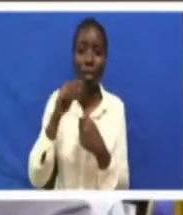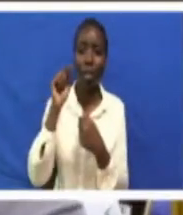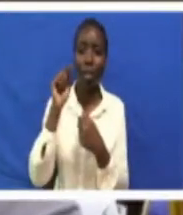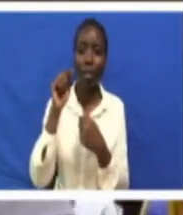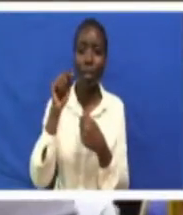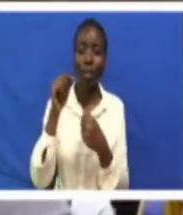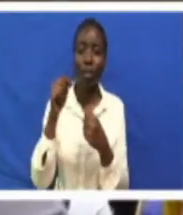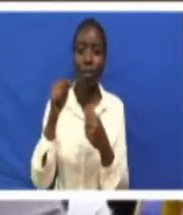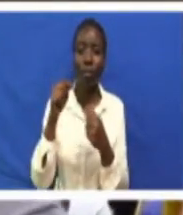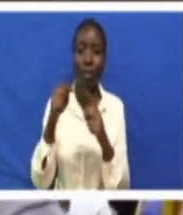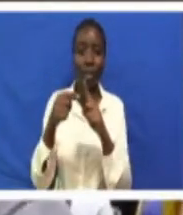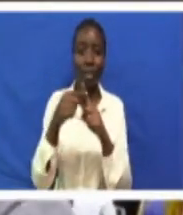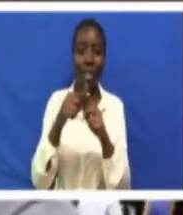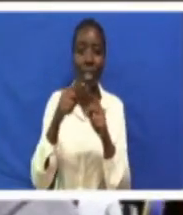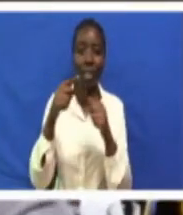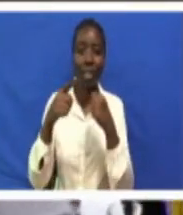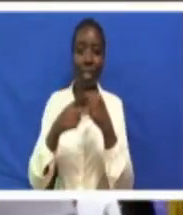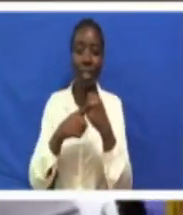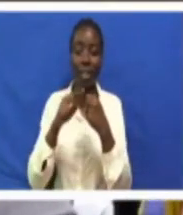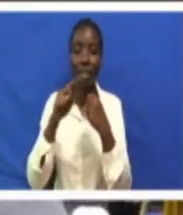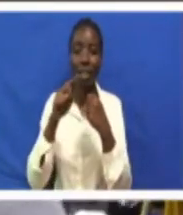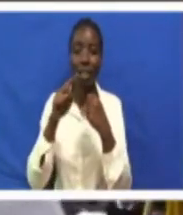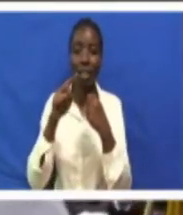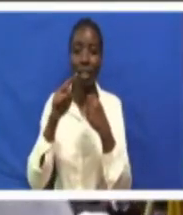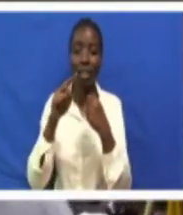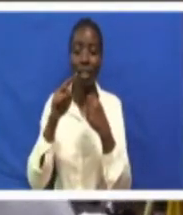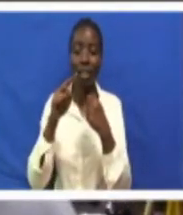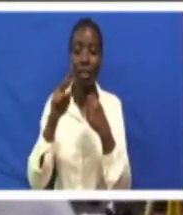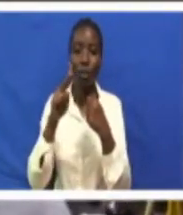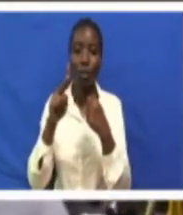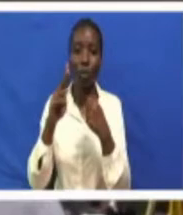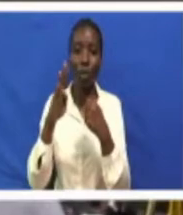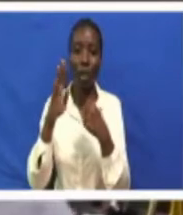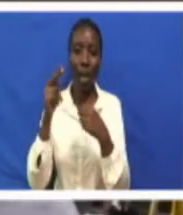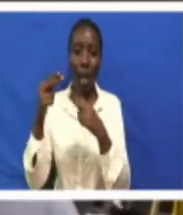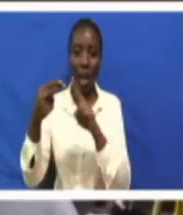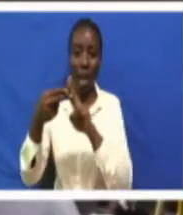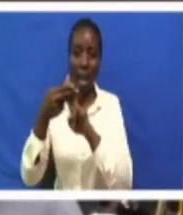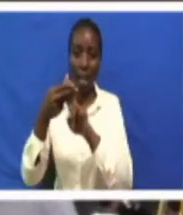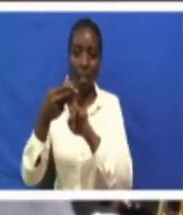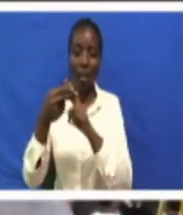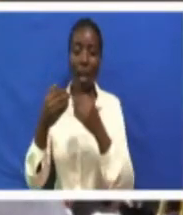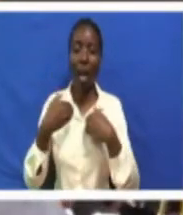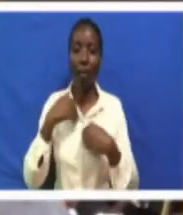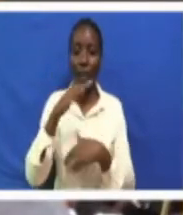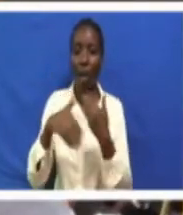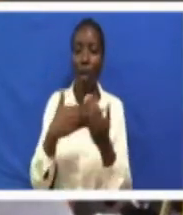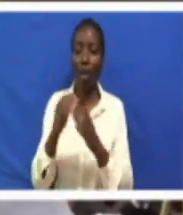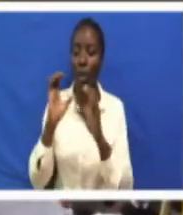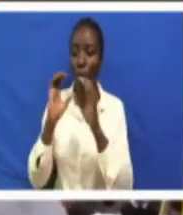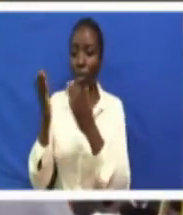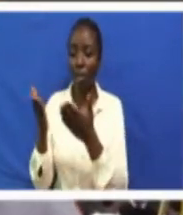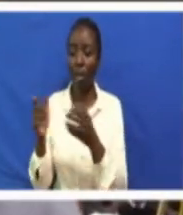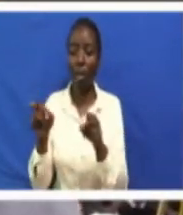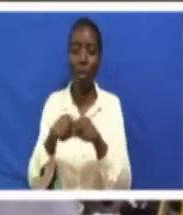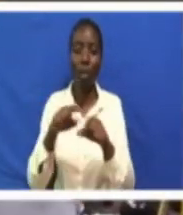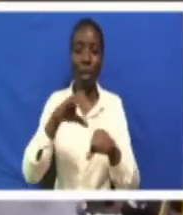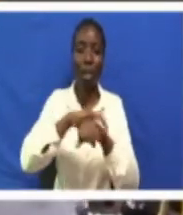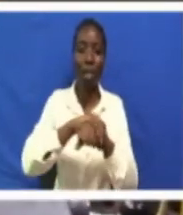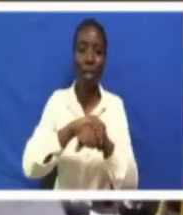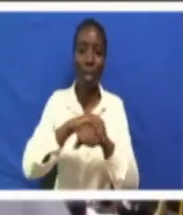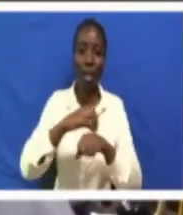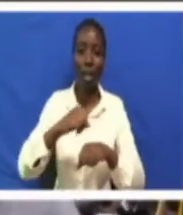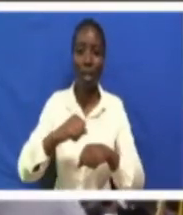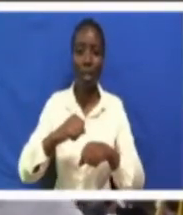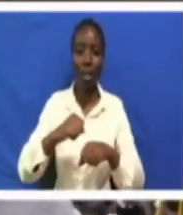star 620 Ash you'll go in there and they will purchase all products and you get all the communication there we are also available at our head